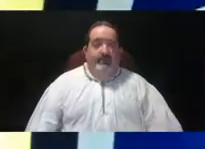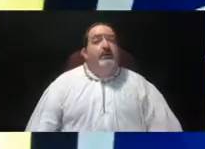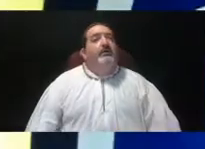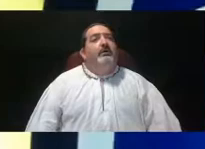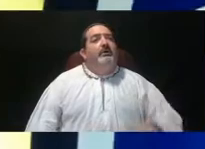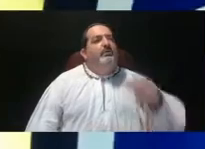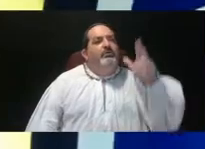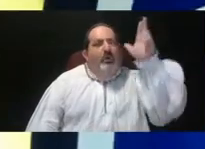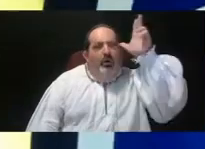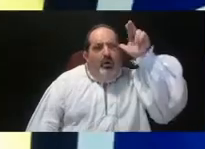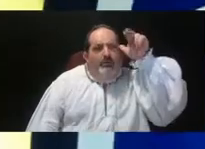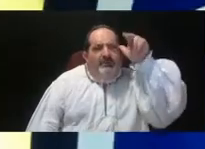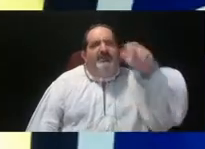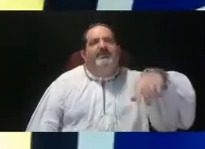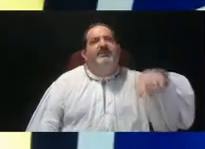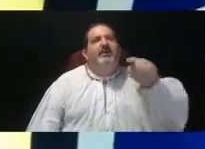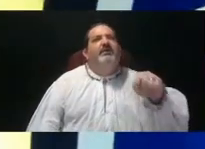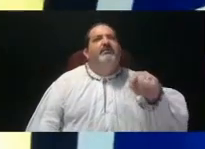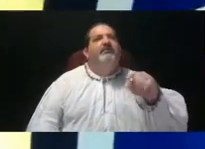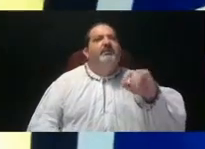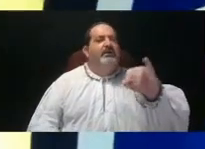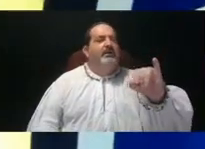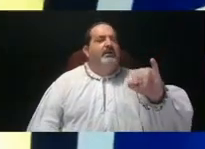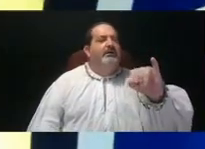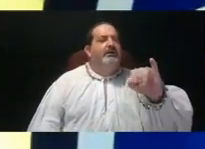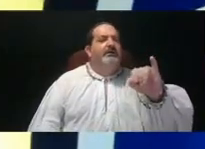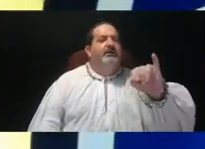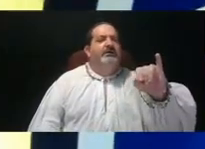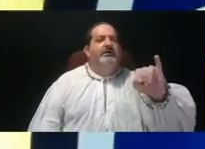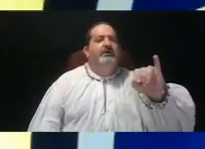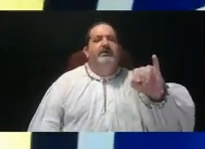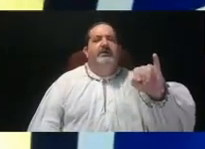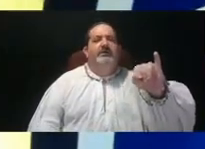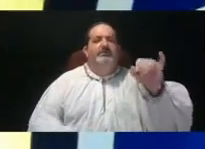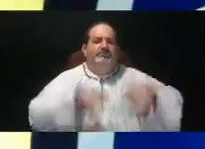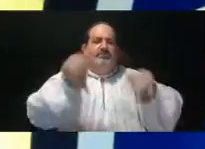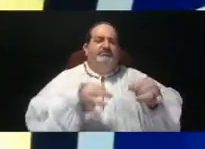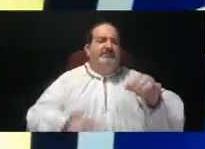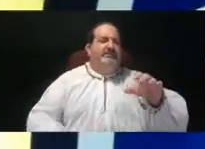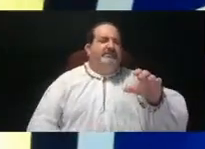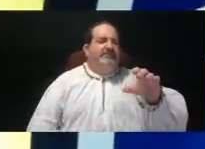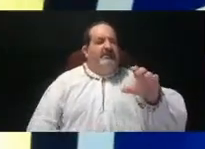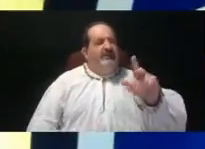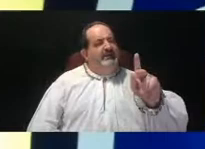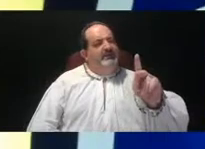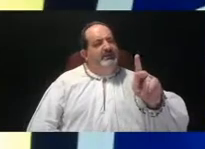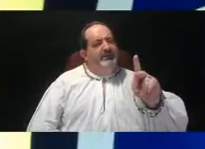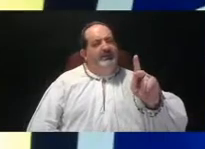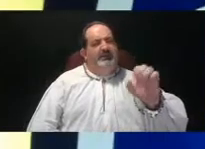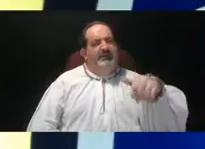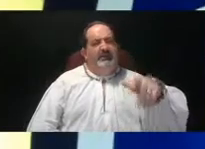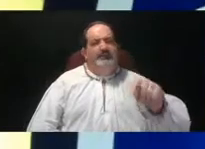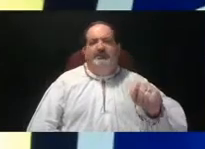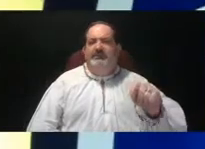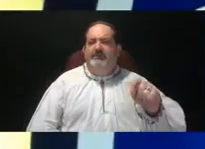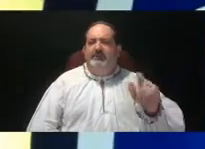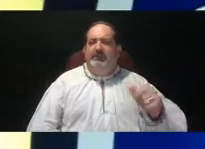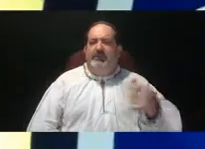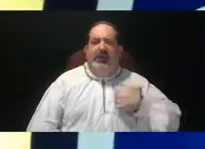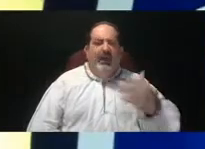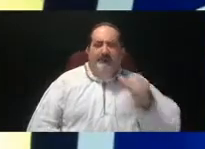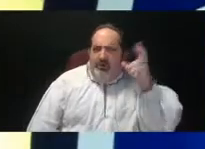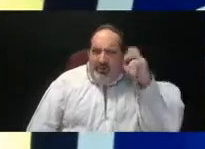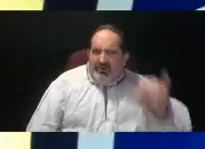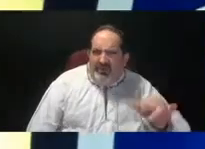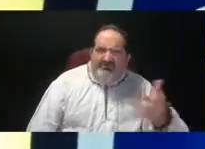The Horsemen of Judgment Keep, a group I'm not completely familiar with, but I have seen many of their great deeds, and I am thrilled to be able to